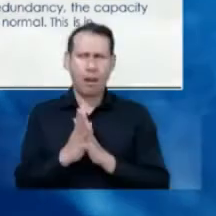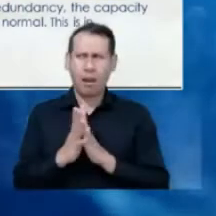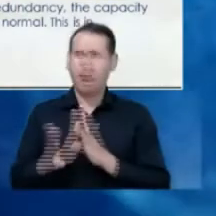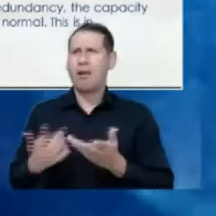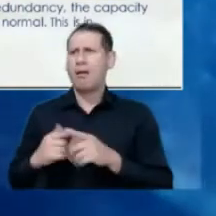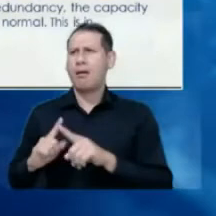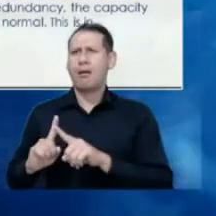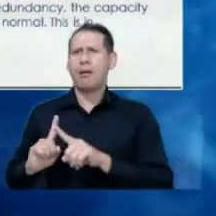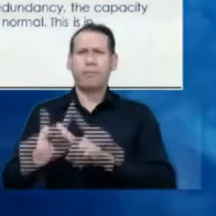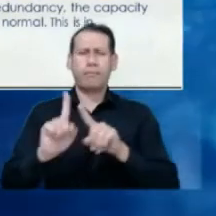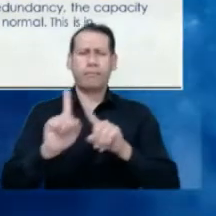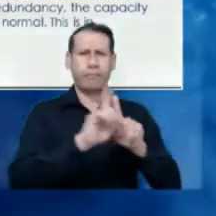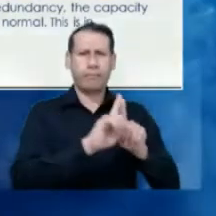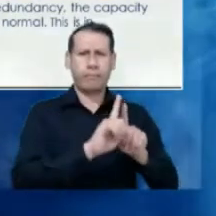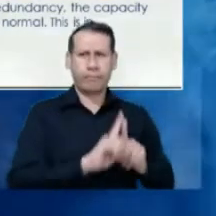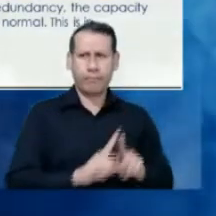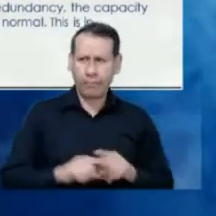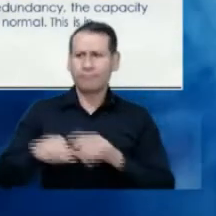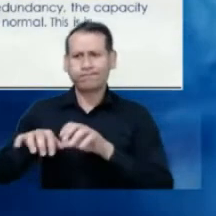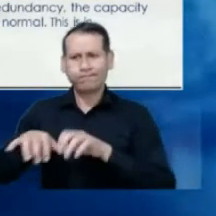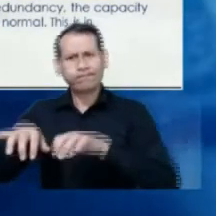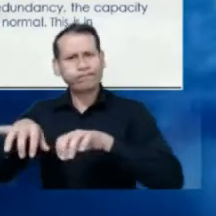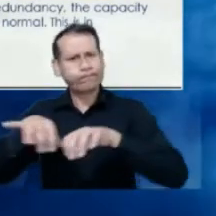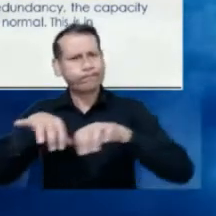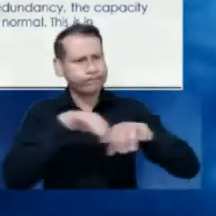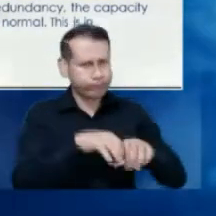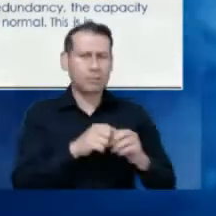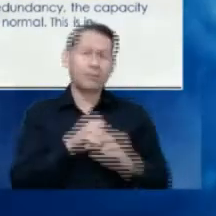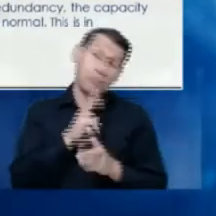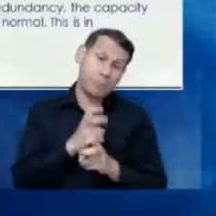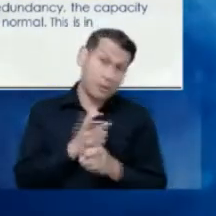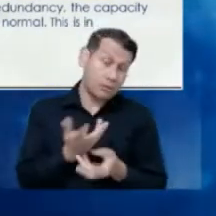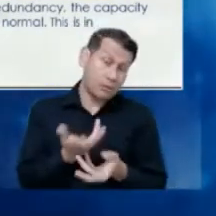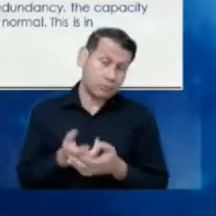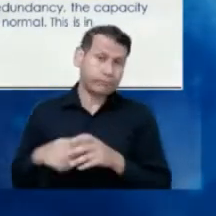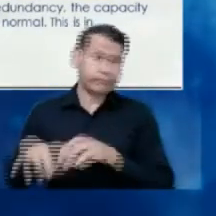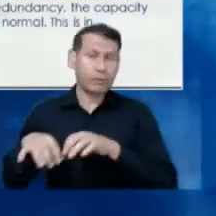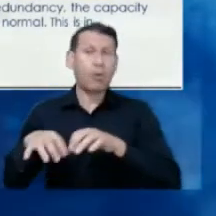the spectrum is does not only concern radio experts, it concerns everybody.